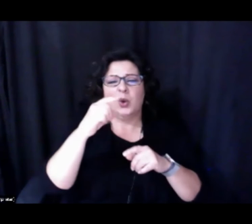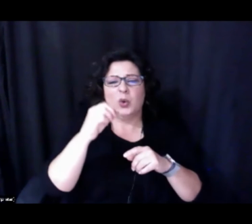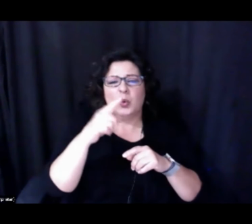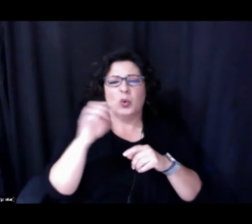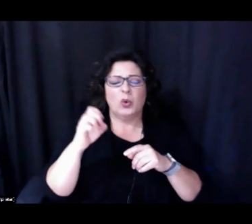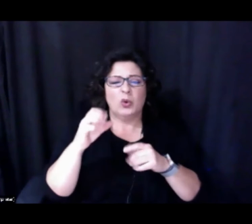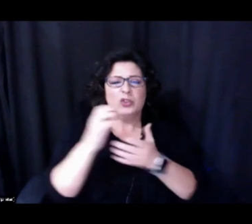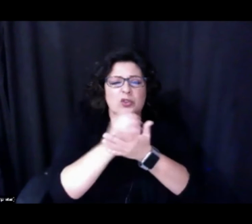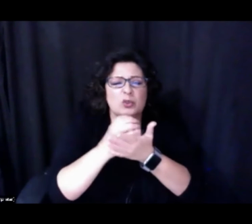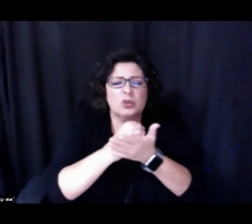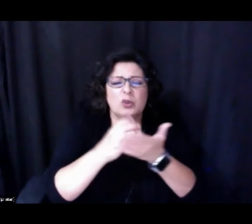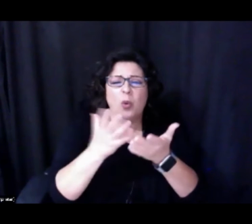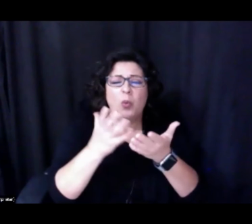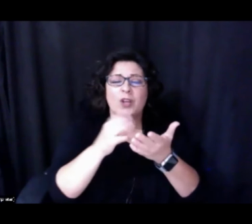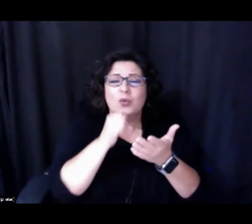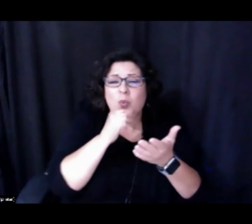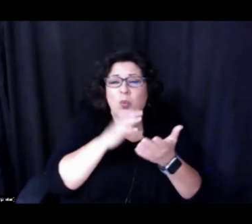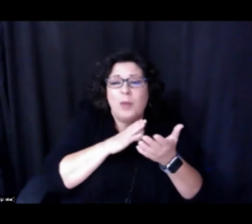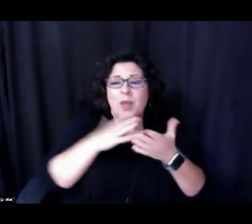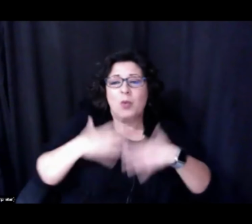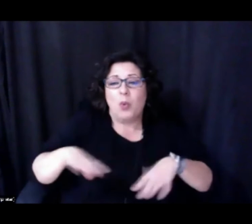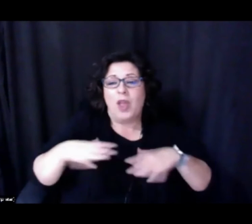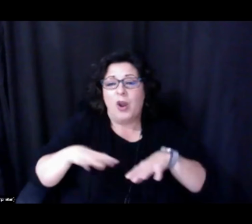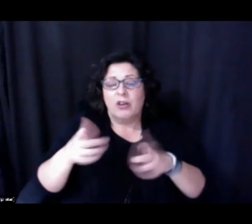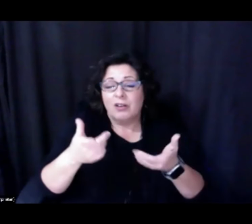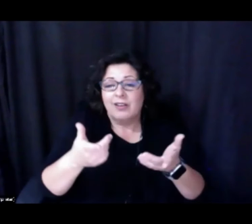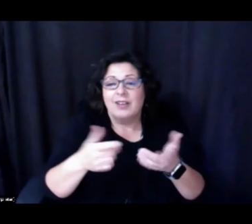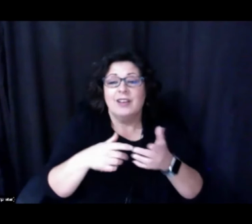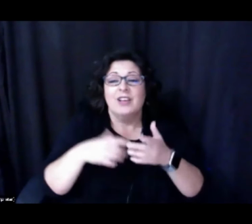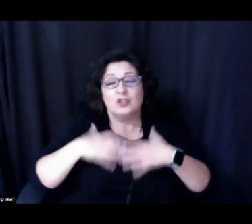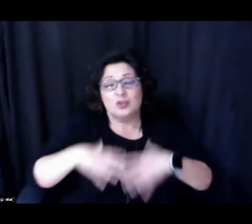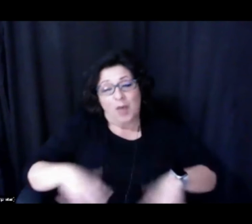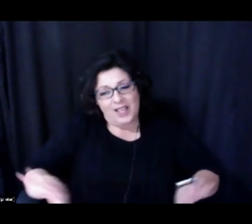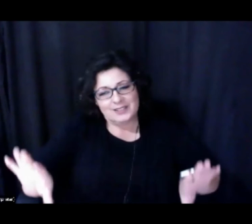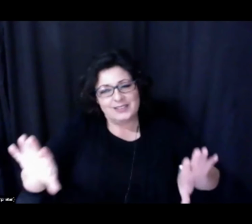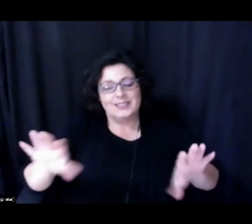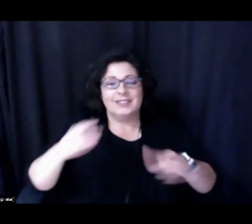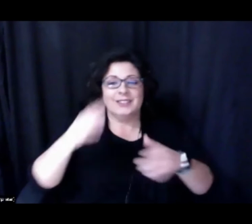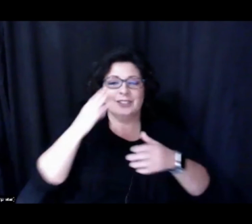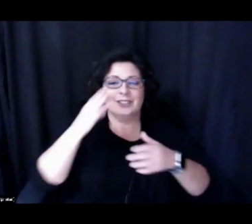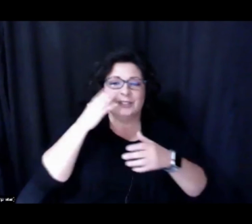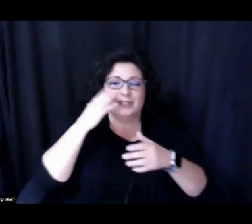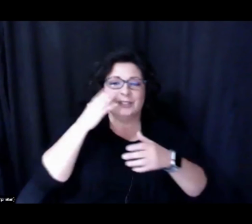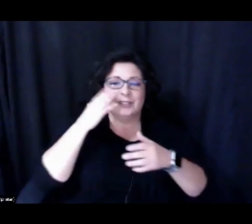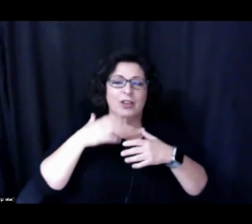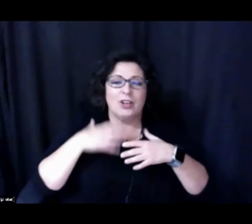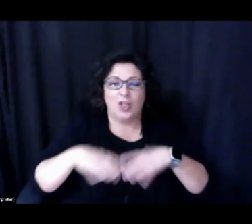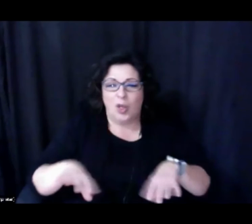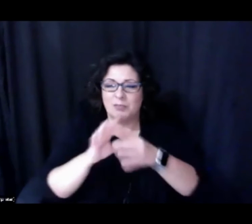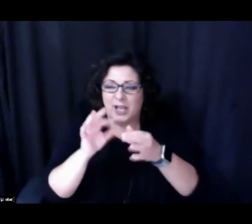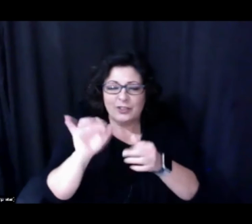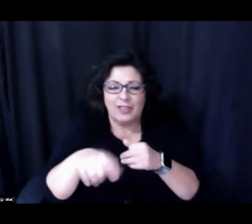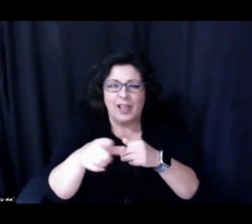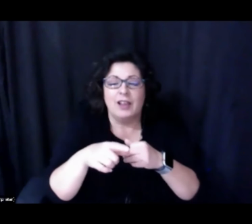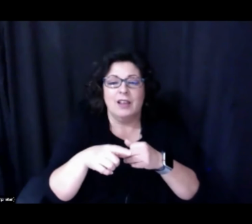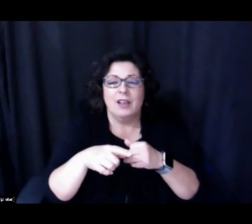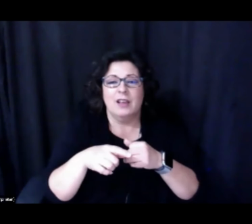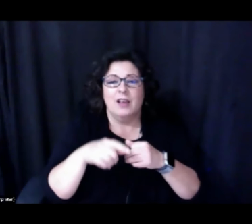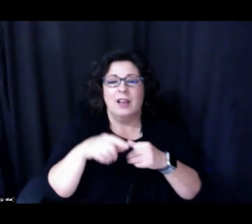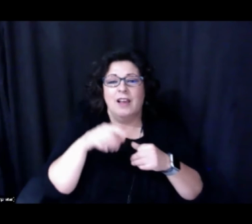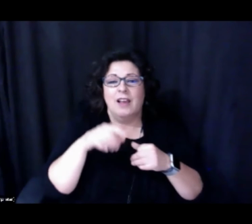what do women wear? Right. So dresses, right? A lot of you mentioned clothing, feminine